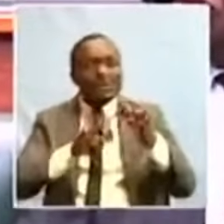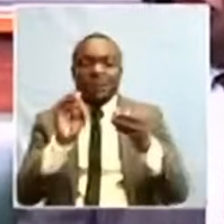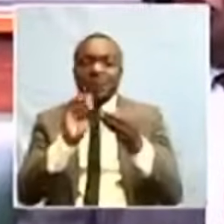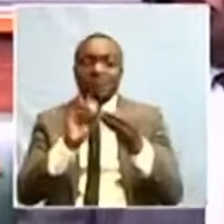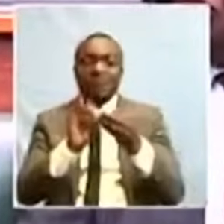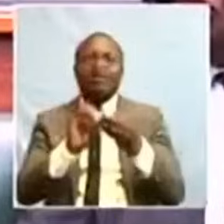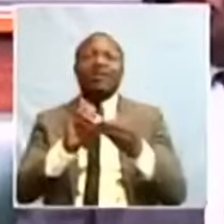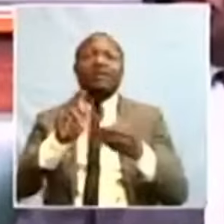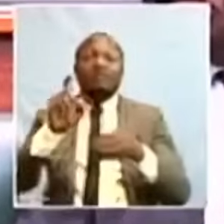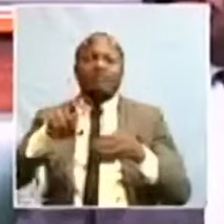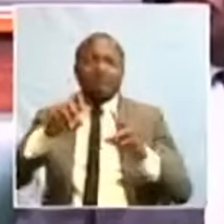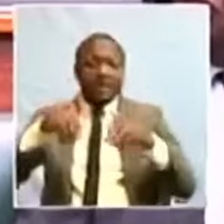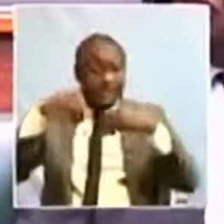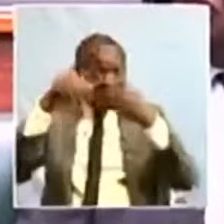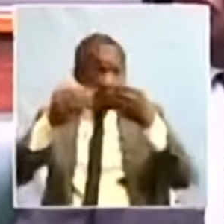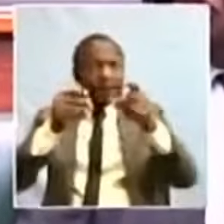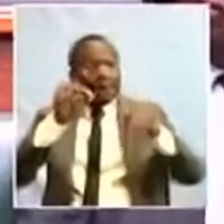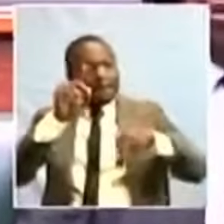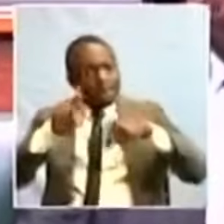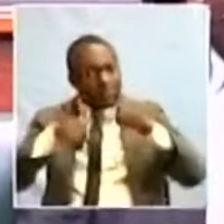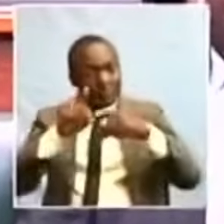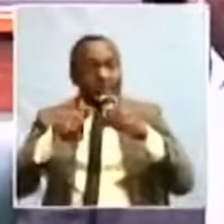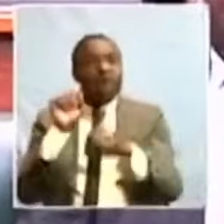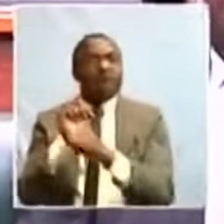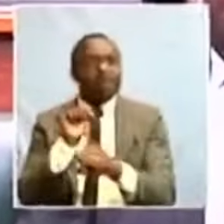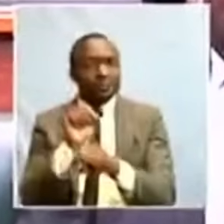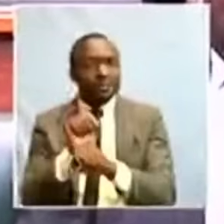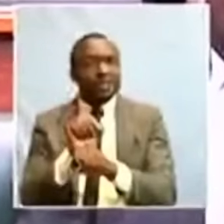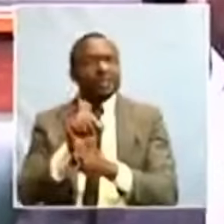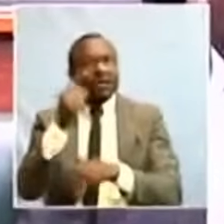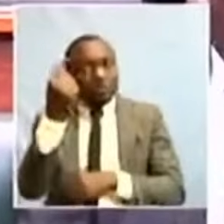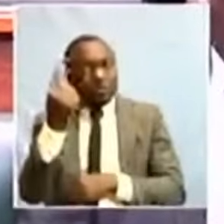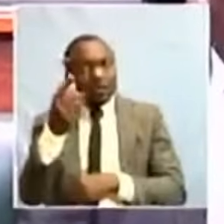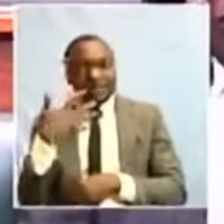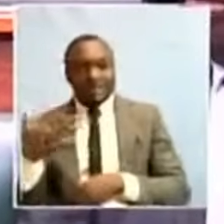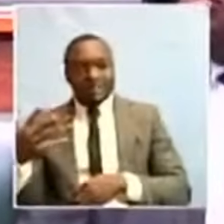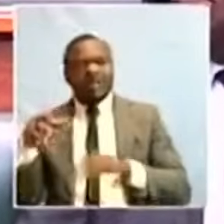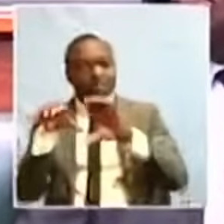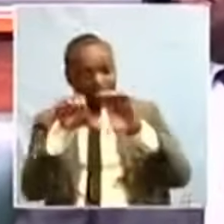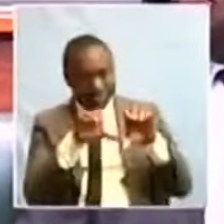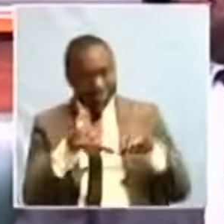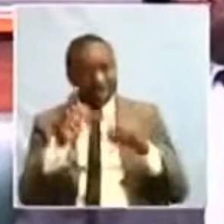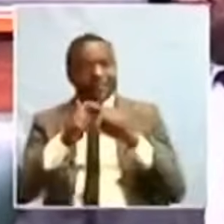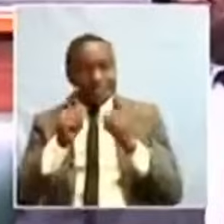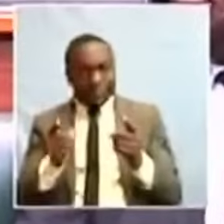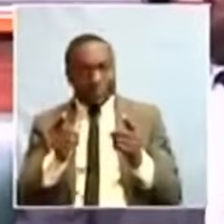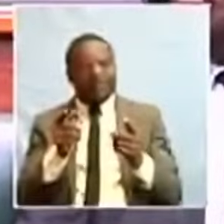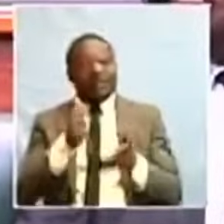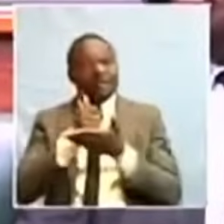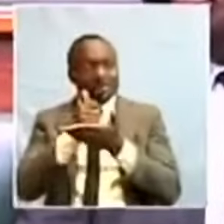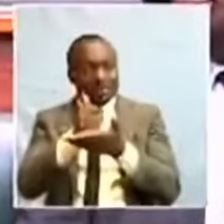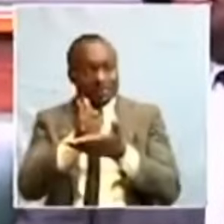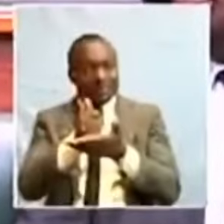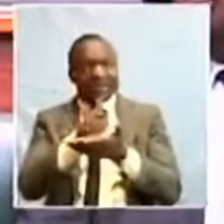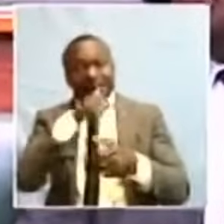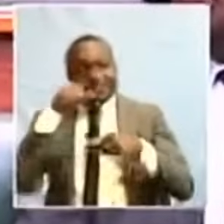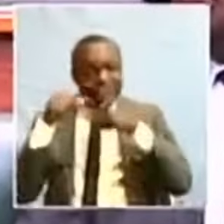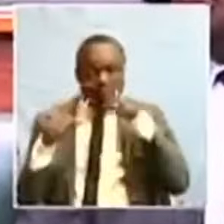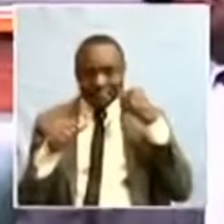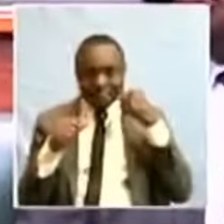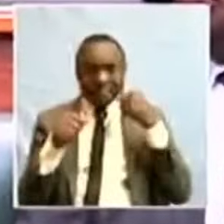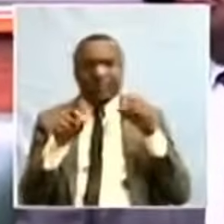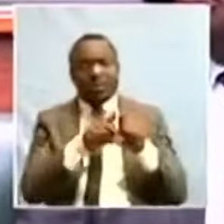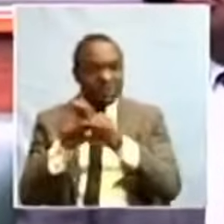to give people jobs. That is one thing that we are doing, but we are also helping them in agriculture. We